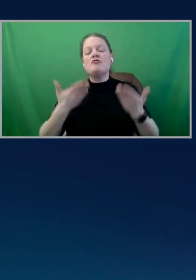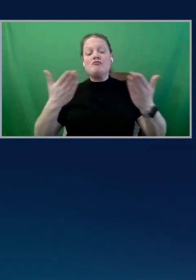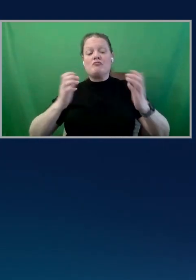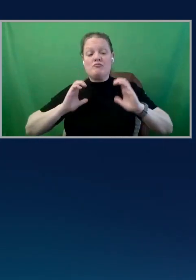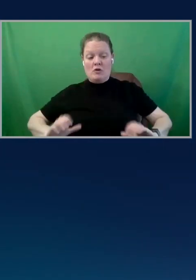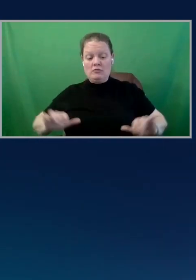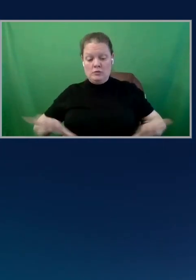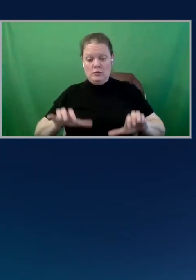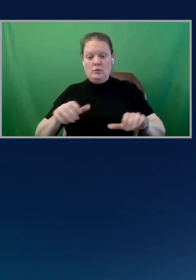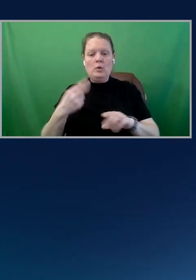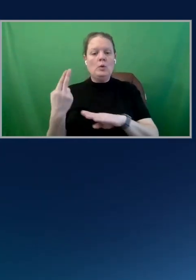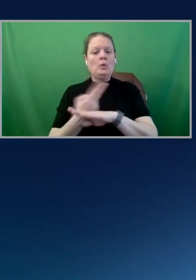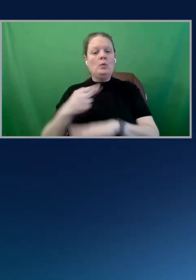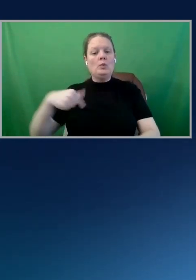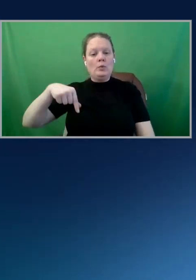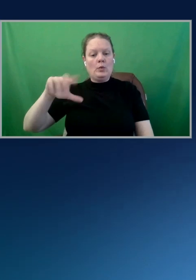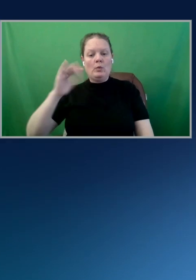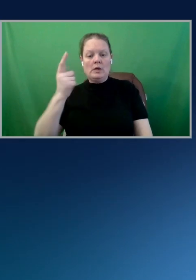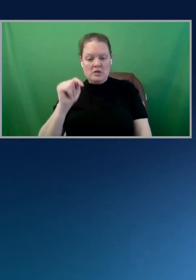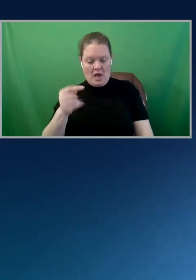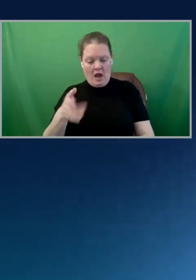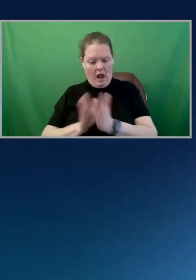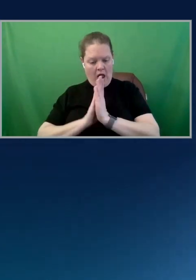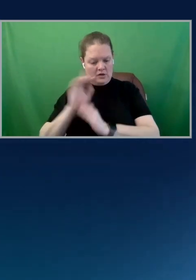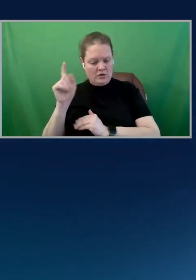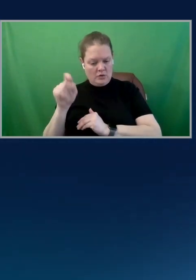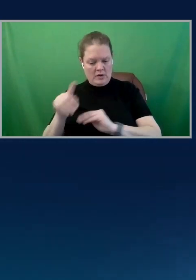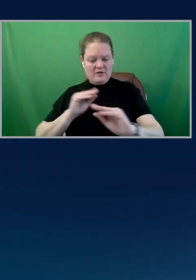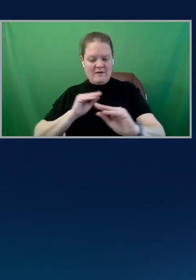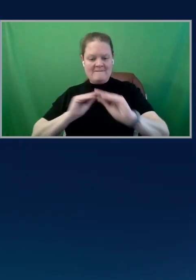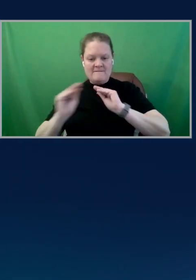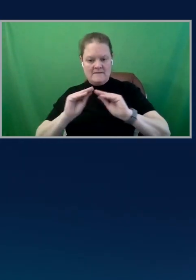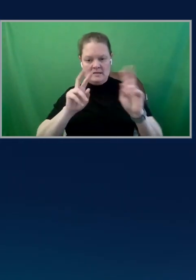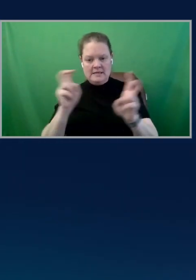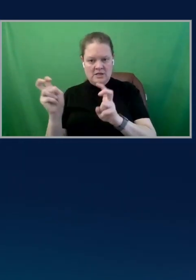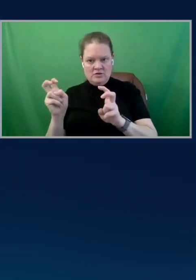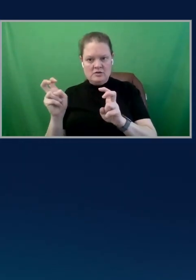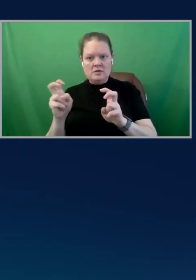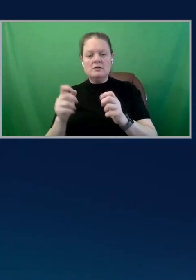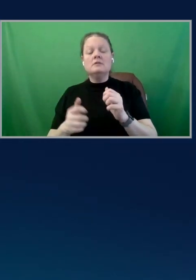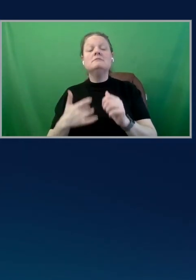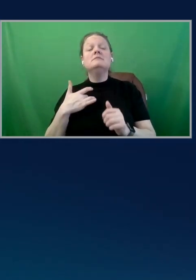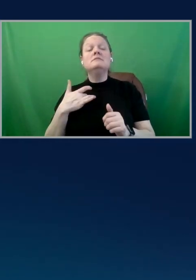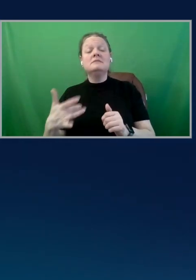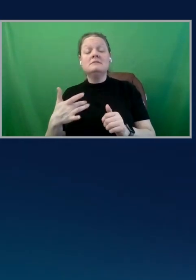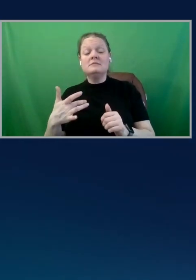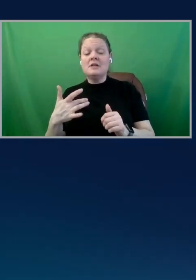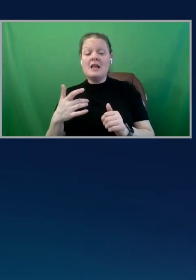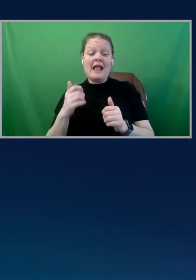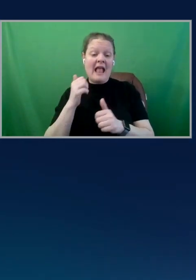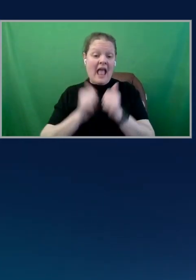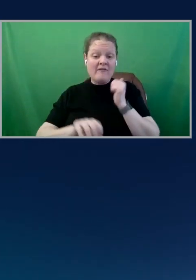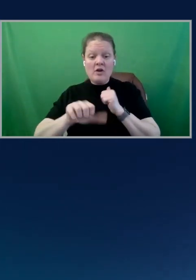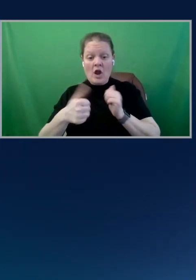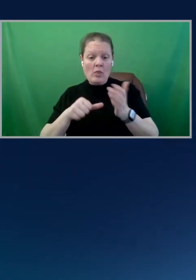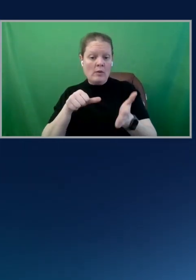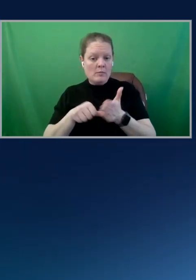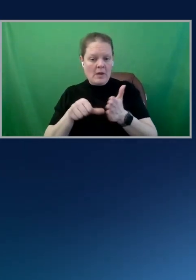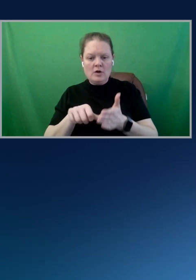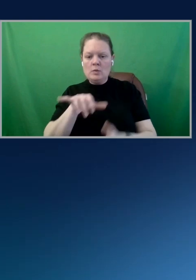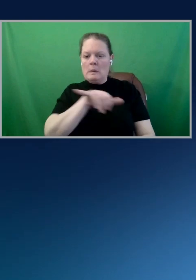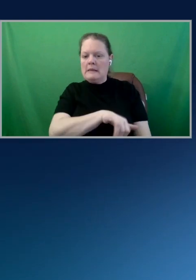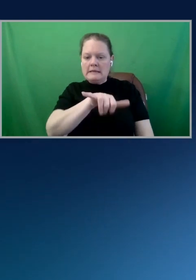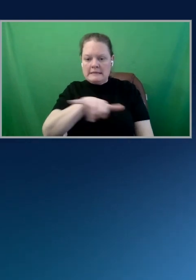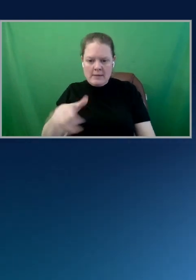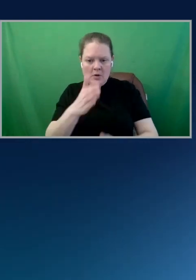Q chat, ask a question, fix the issue. Most likely, every other page, you have the same component right there. So it